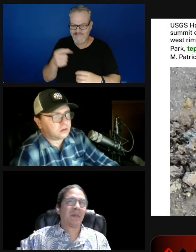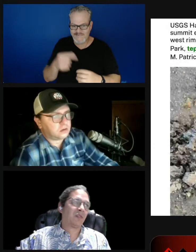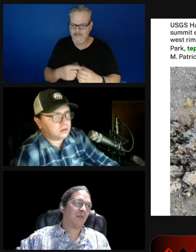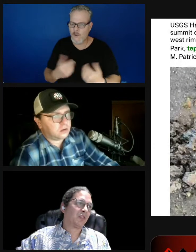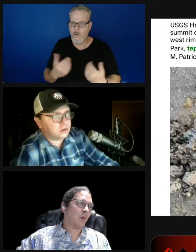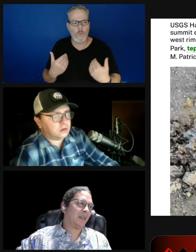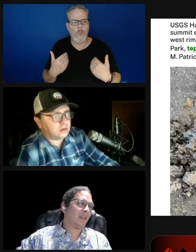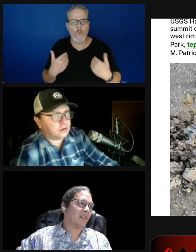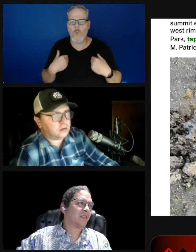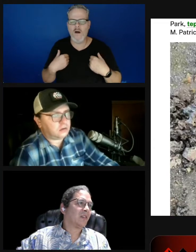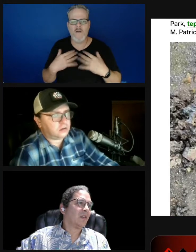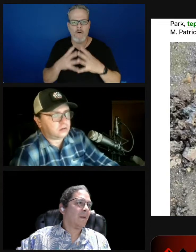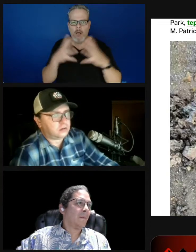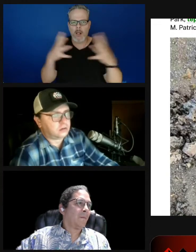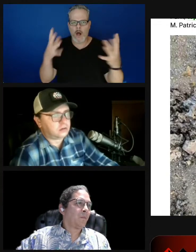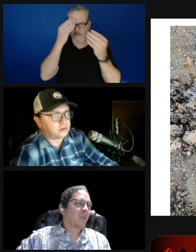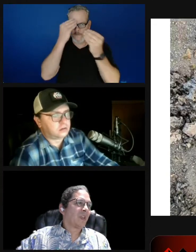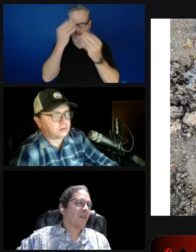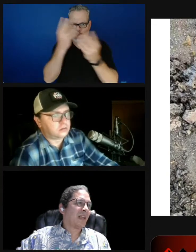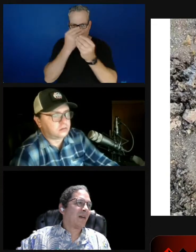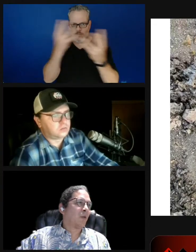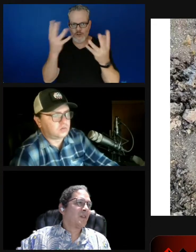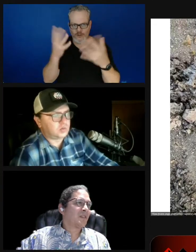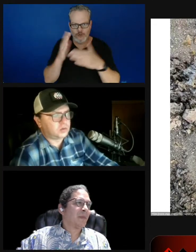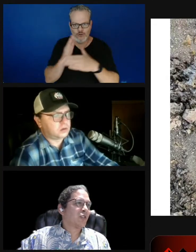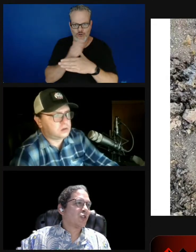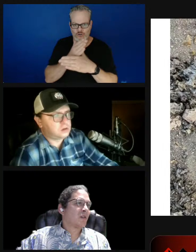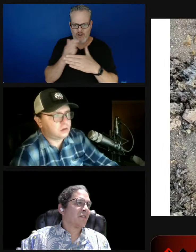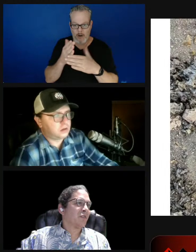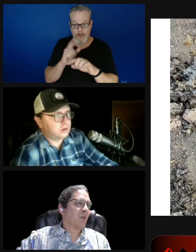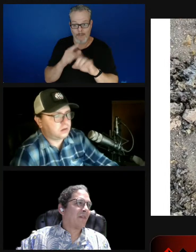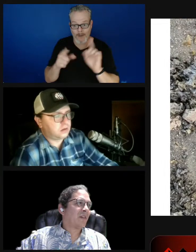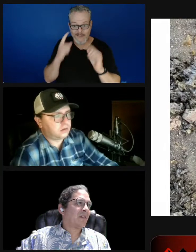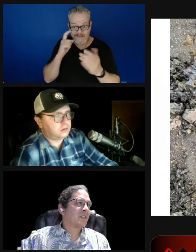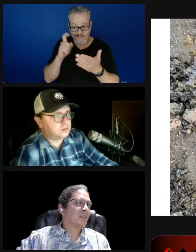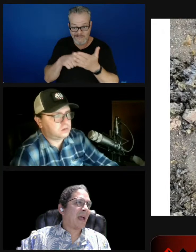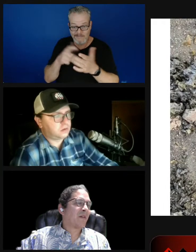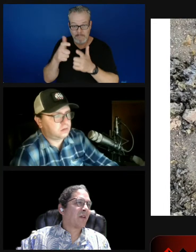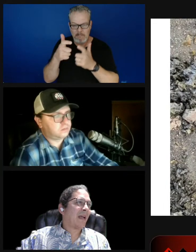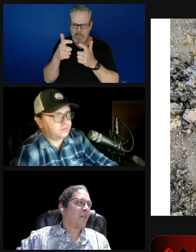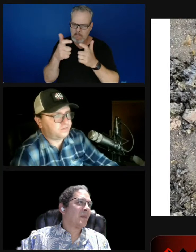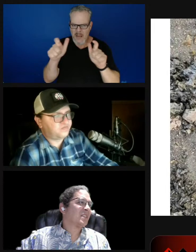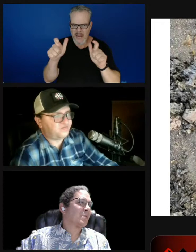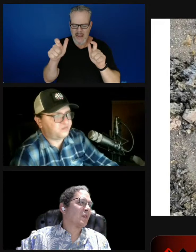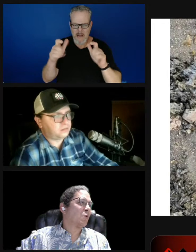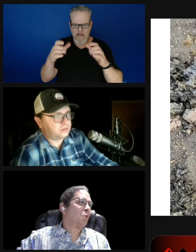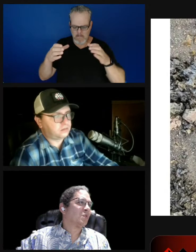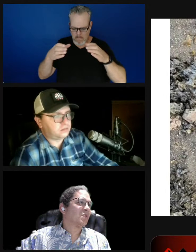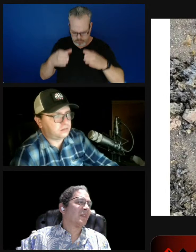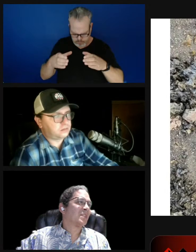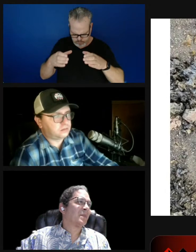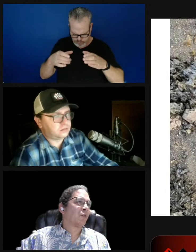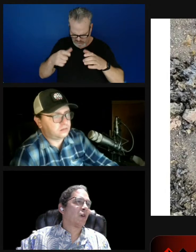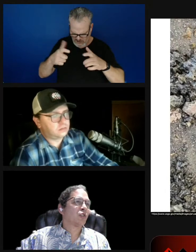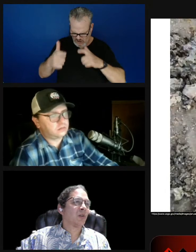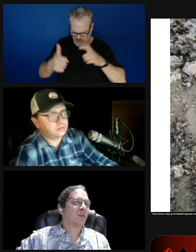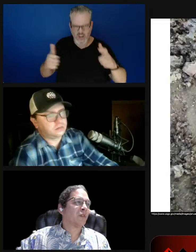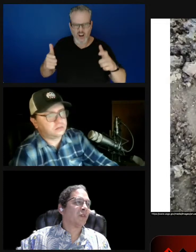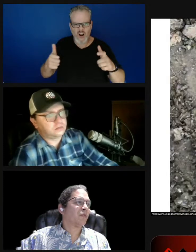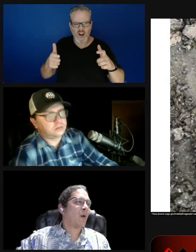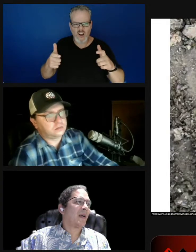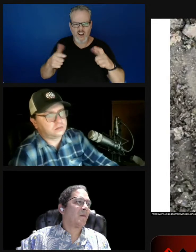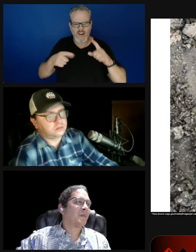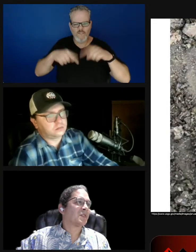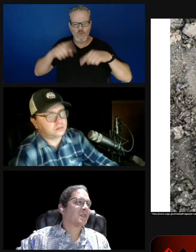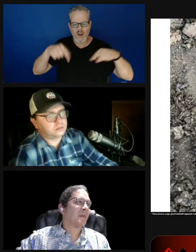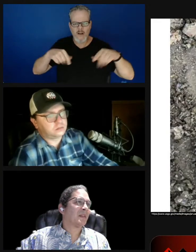different episodes quite yet. Here's how it looks. Big chunks of new lava spatter on the ground, mixing with the old stuff that's been crushed underfoot